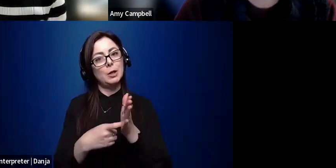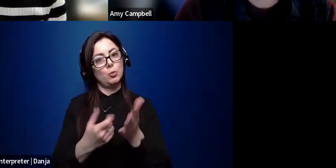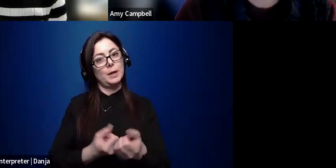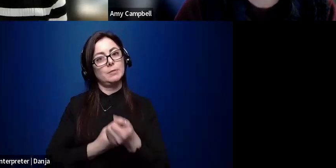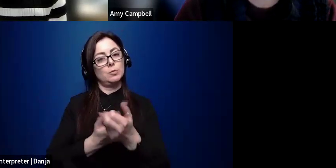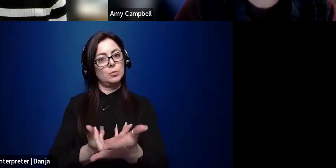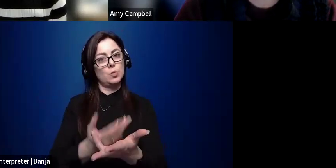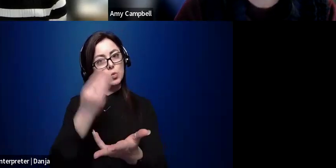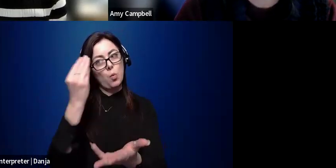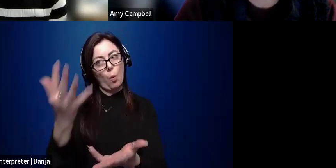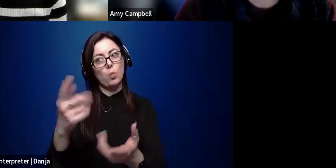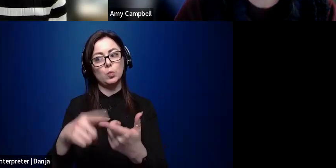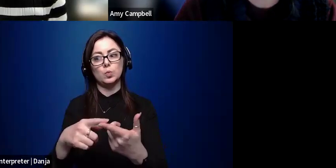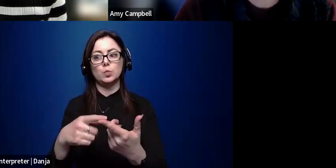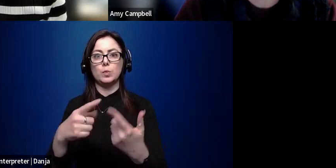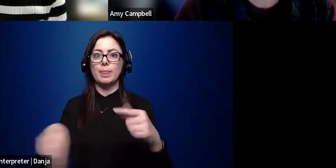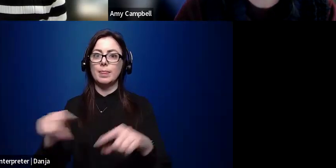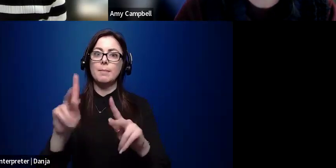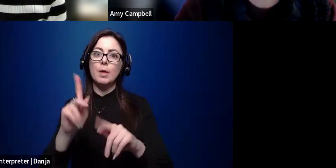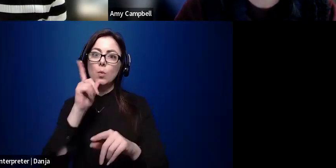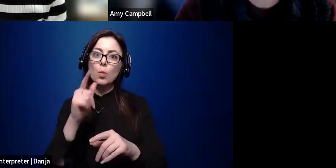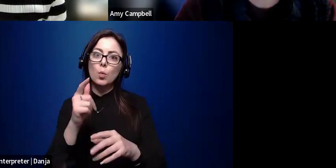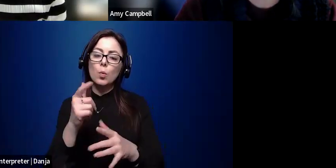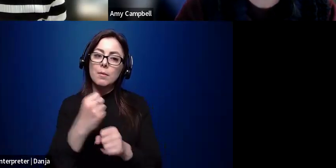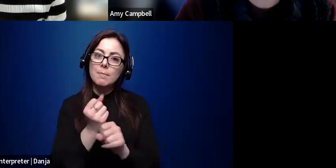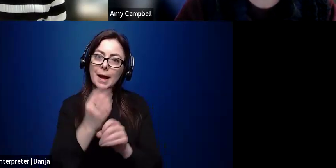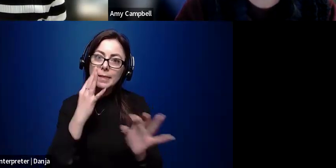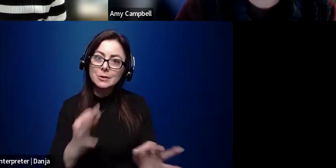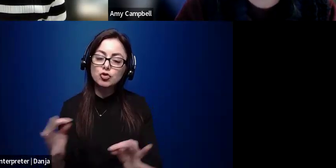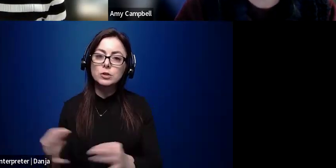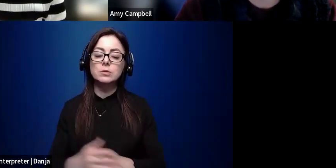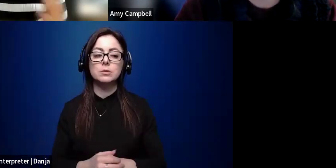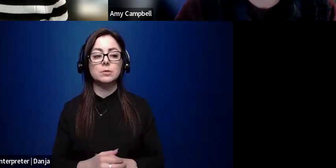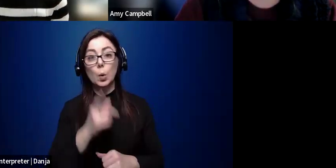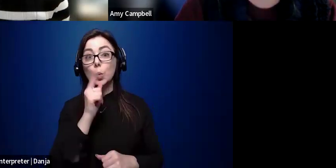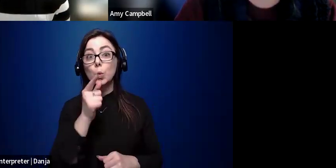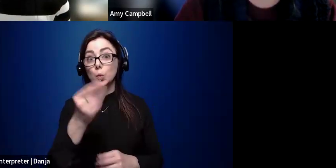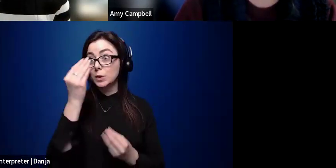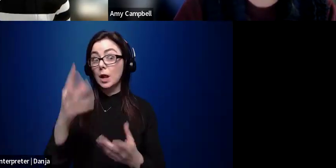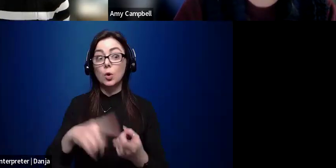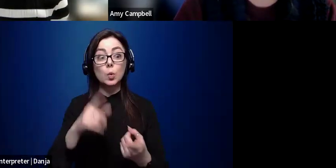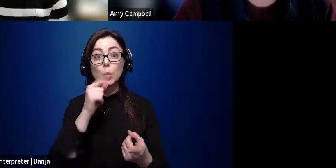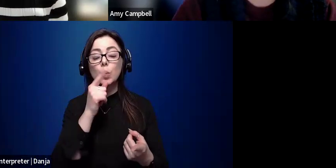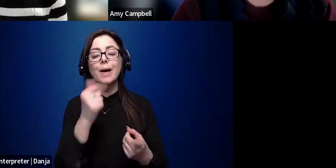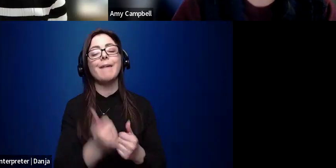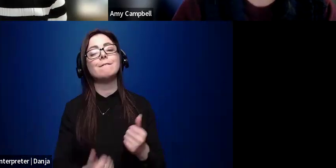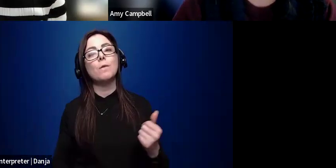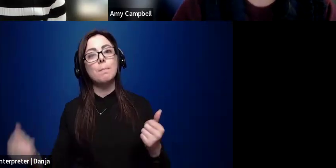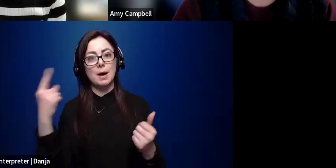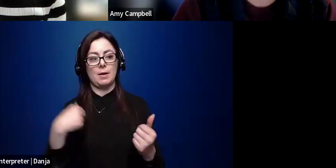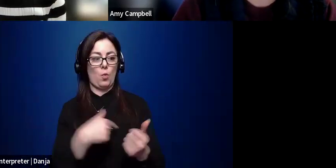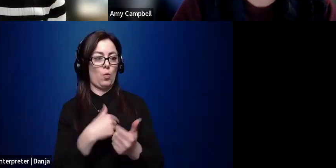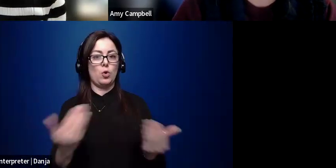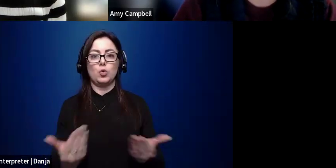and to the right decision makers. So who do you tell your story, Medicaid story to? Everyone. Of course, we're here today to